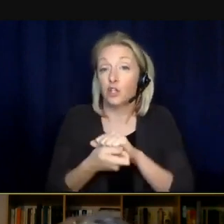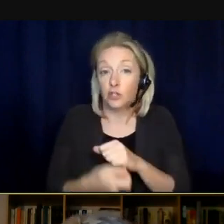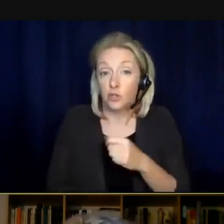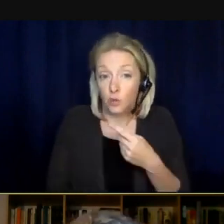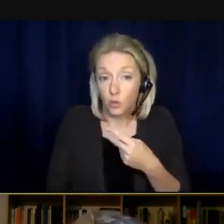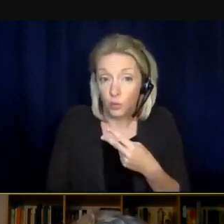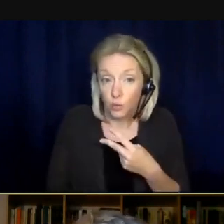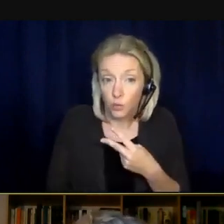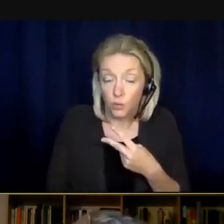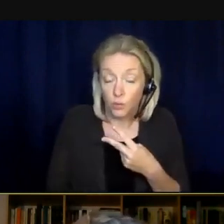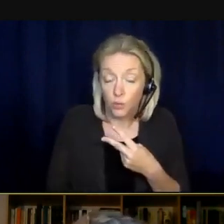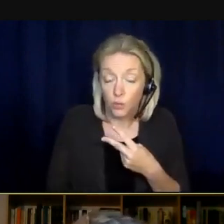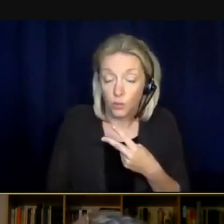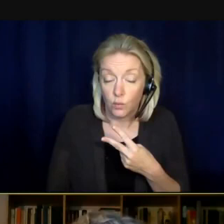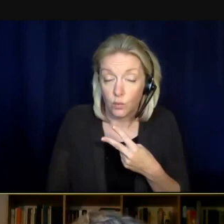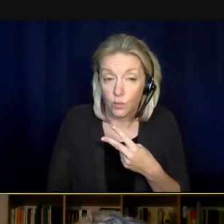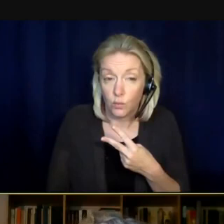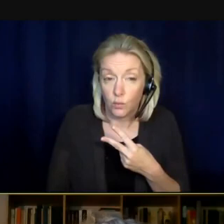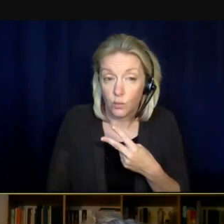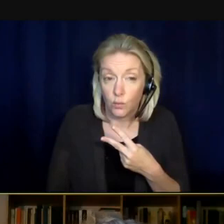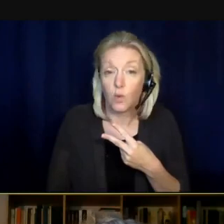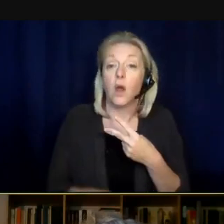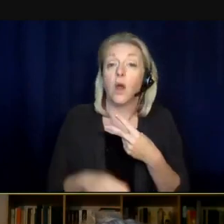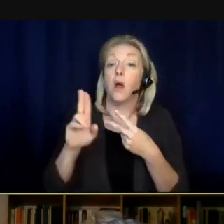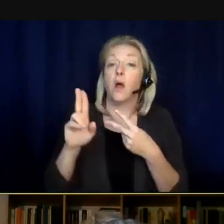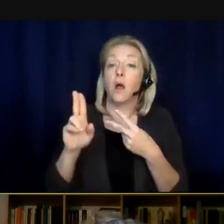2. I'm going to update the